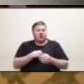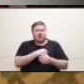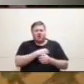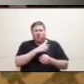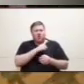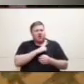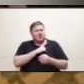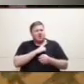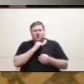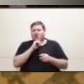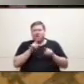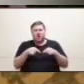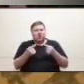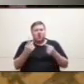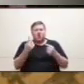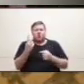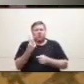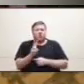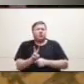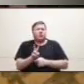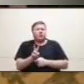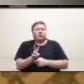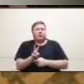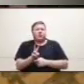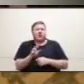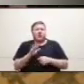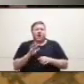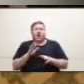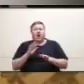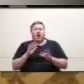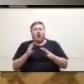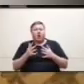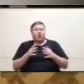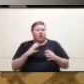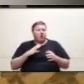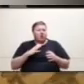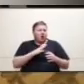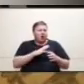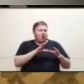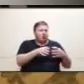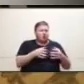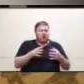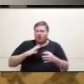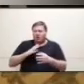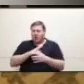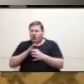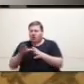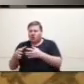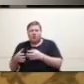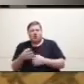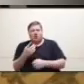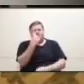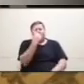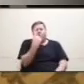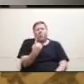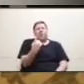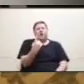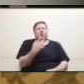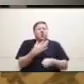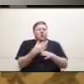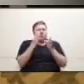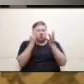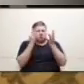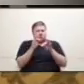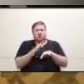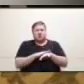So how did you have 2 councils? Because there's only one that can be legitimate at a time. It can't be 2. You